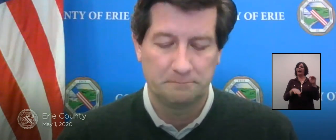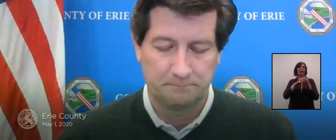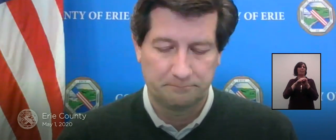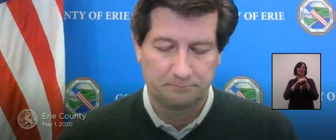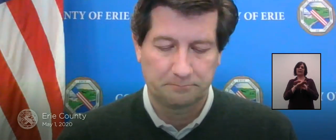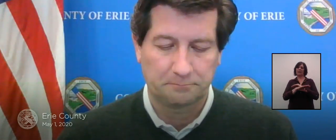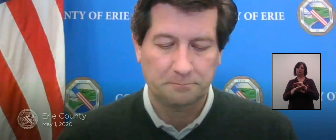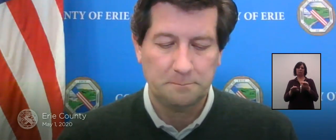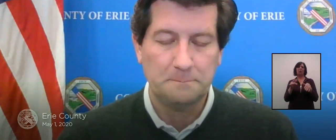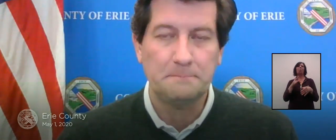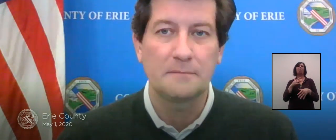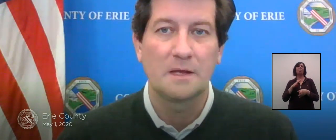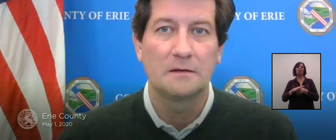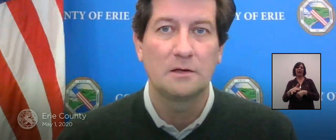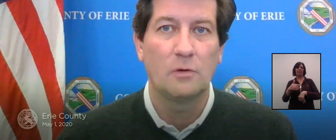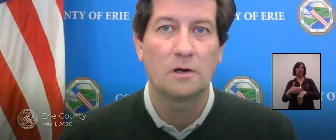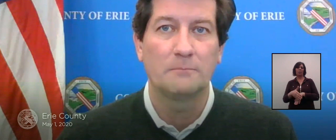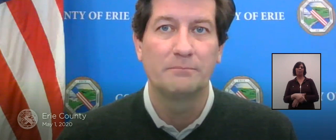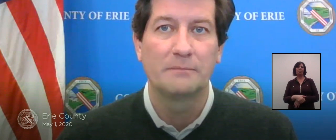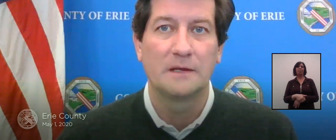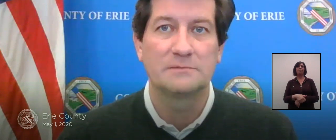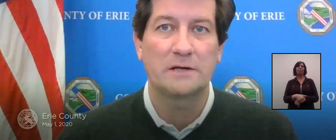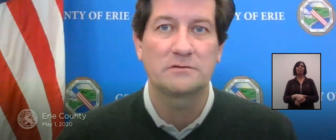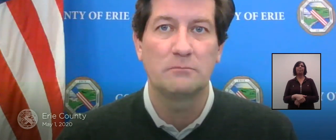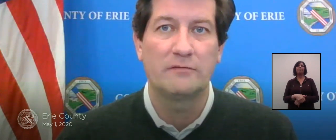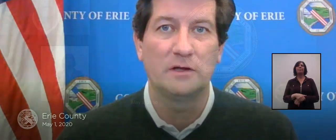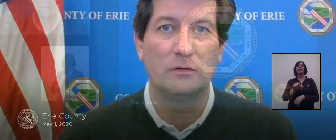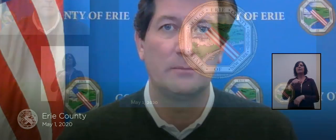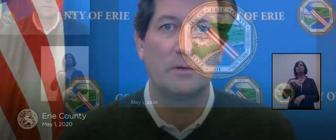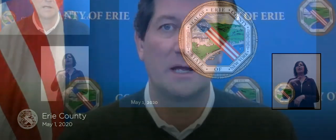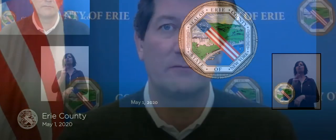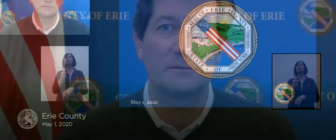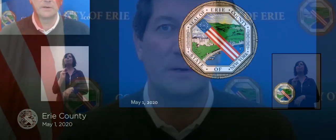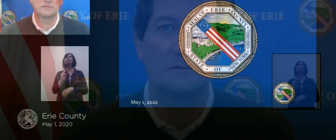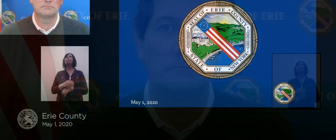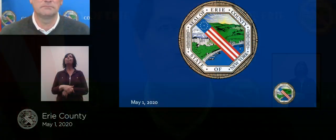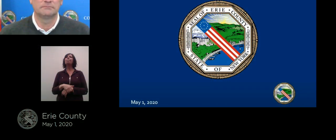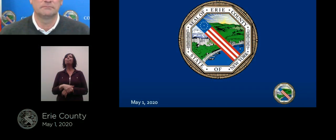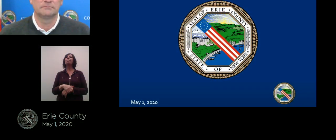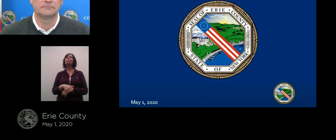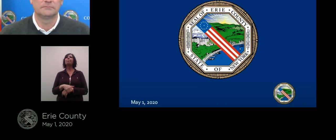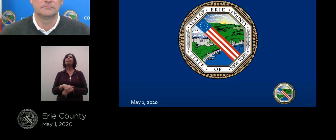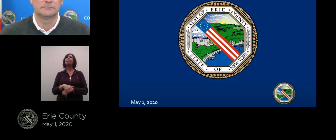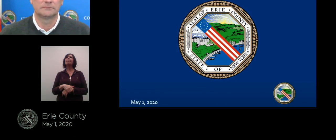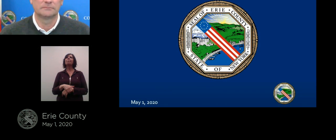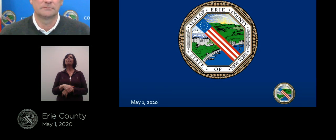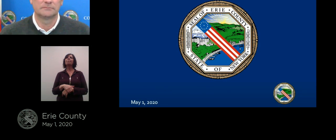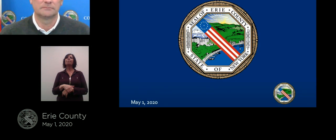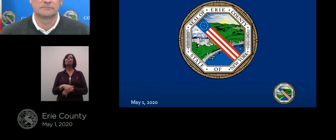capacity. Thank you. You're welcome. Spectrum Buffalo. Anybody on from Spectrum?